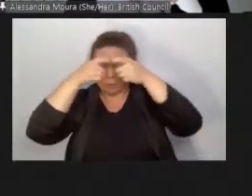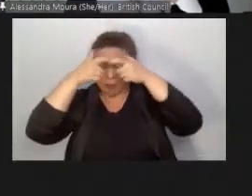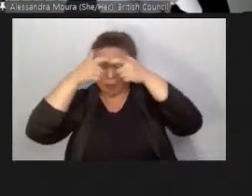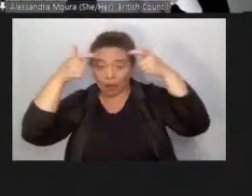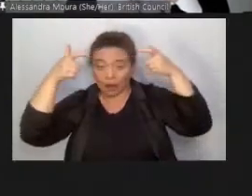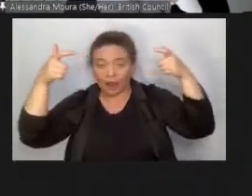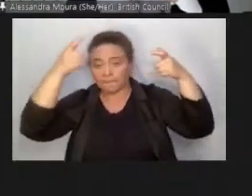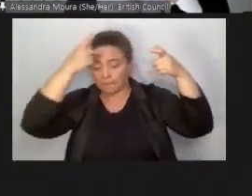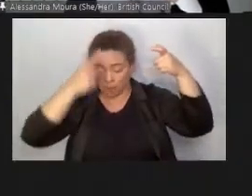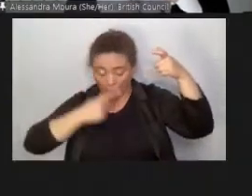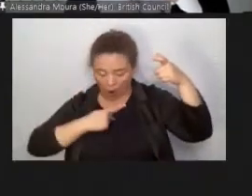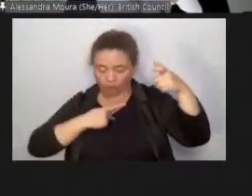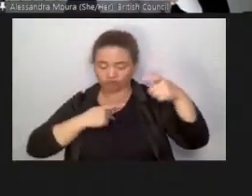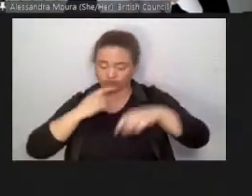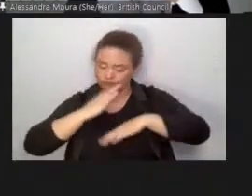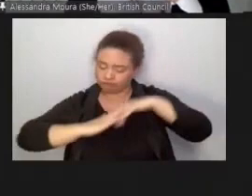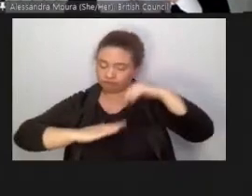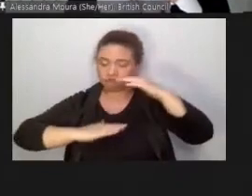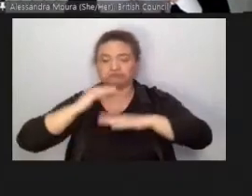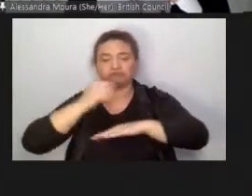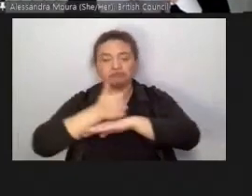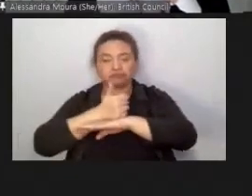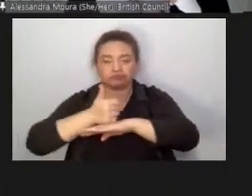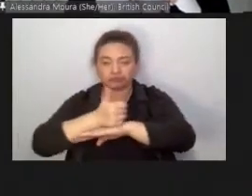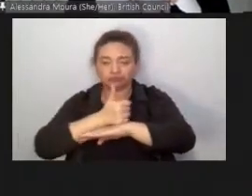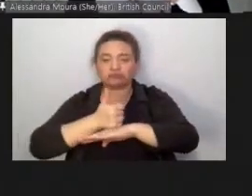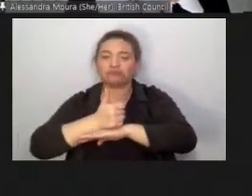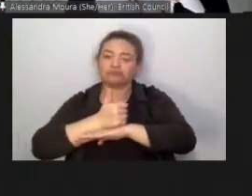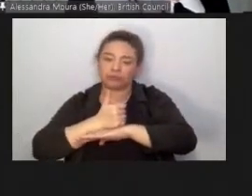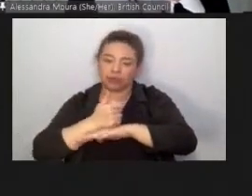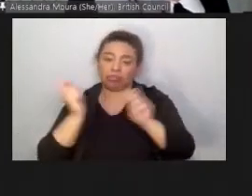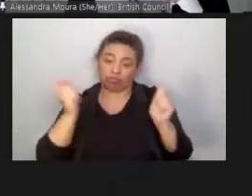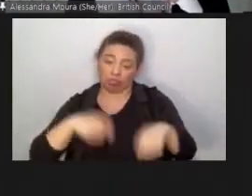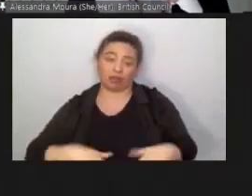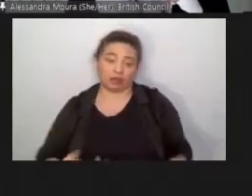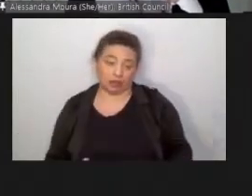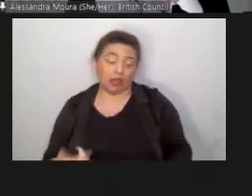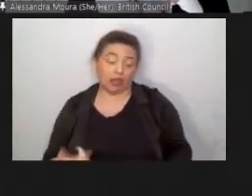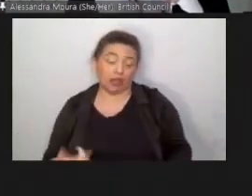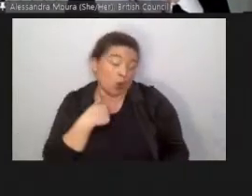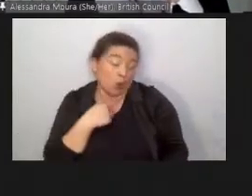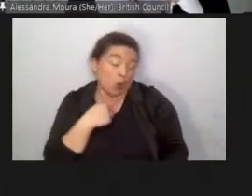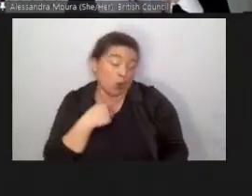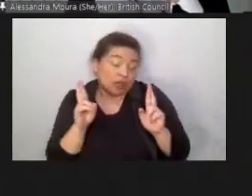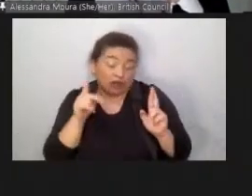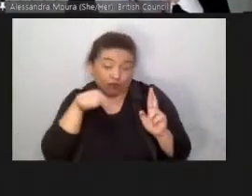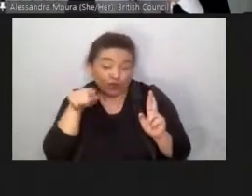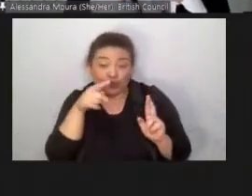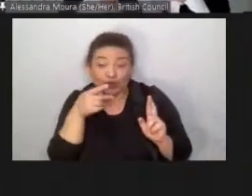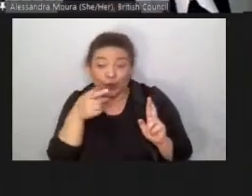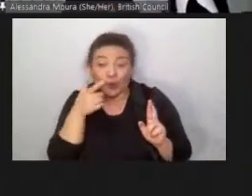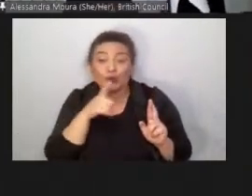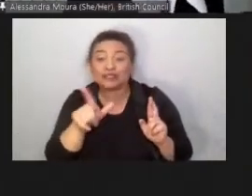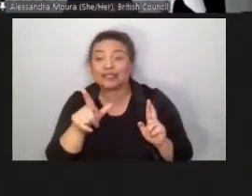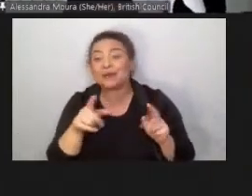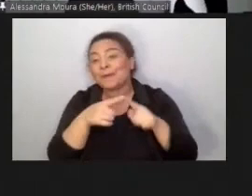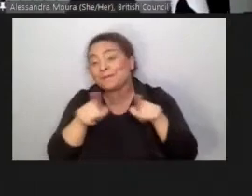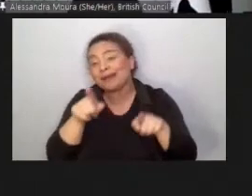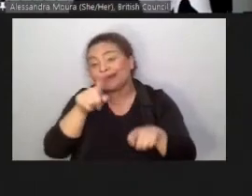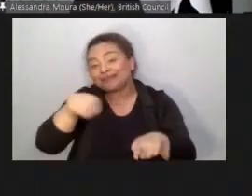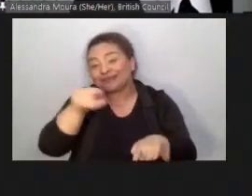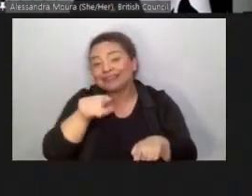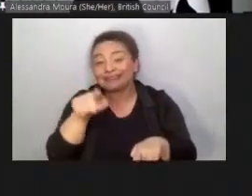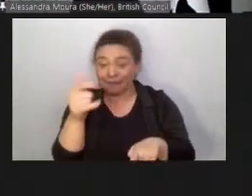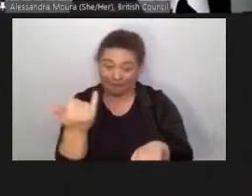that we've done that. But you tell us. So I'll ask Alessandra, and others can write